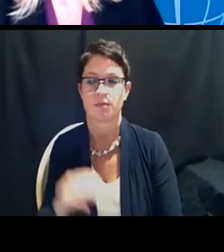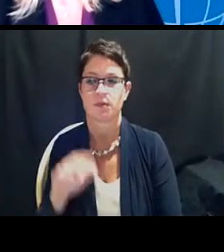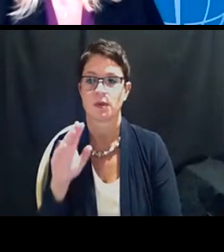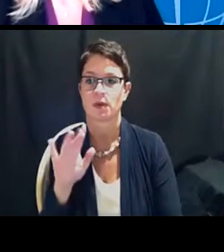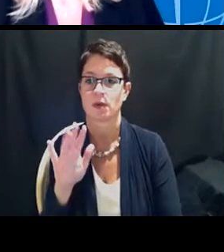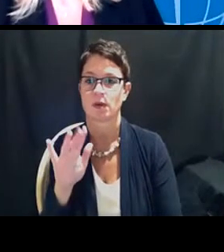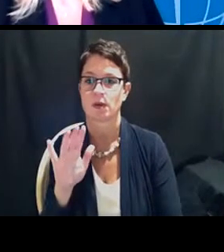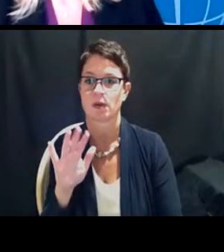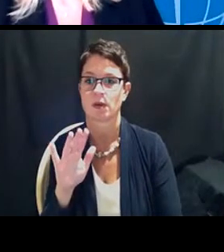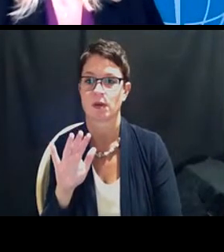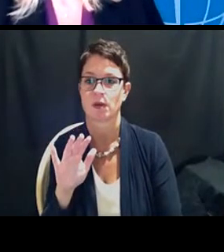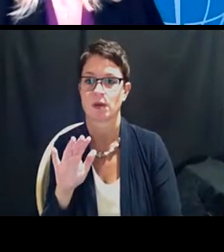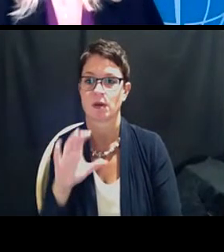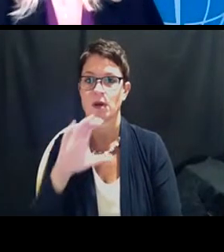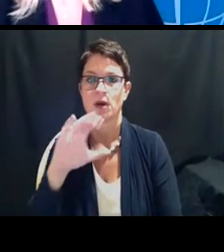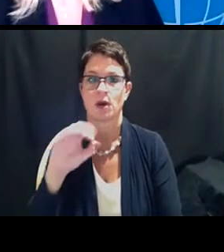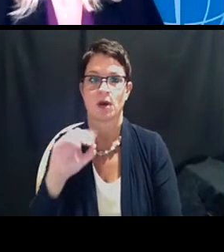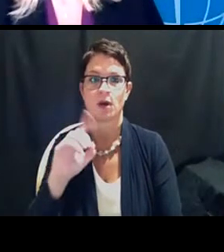Herman.